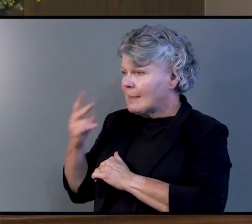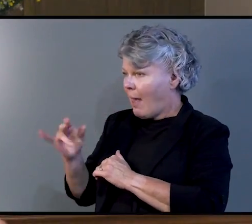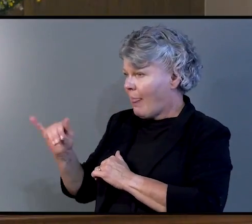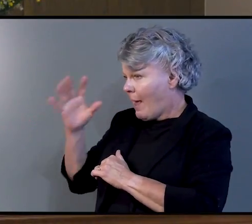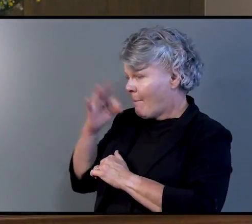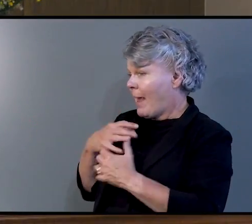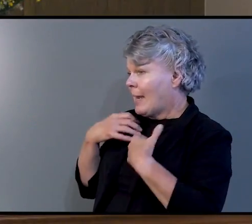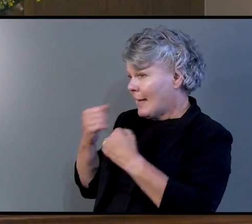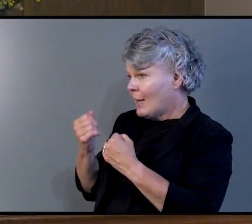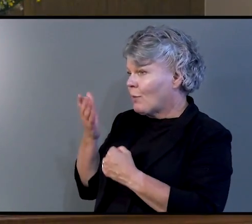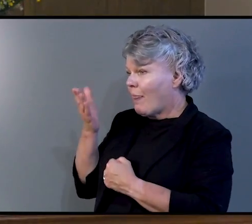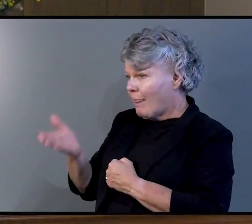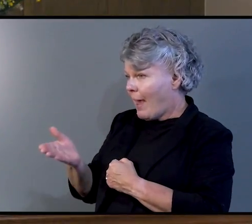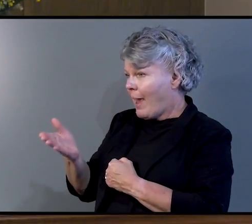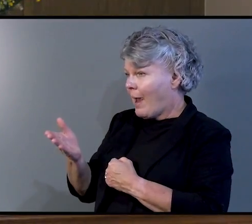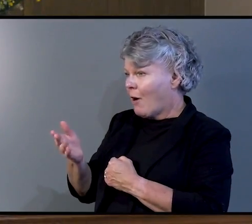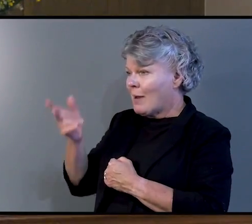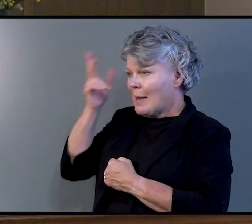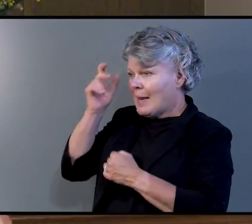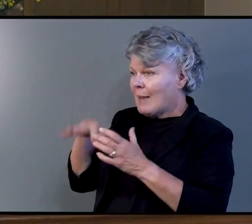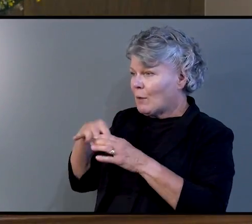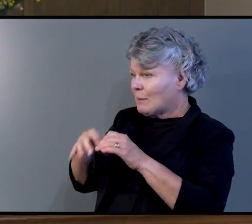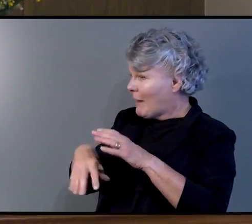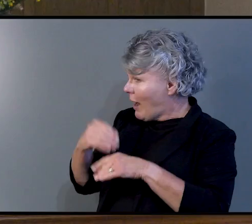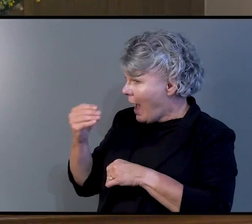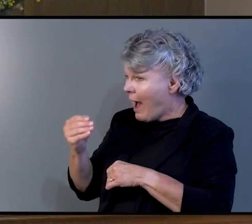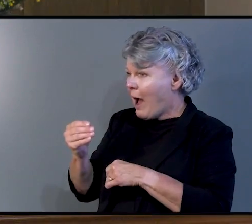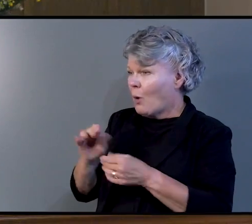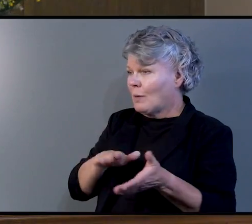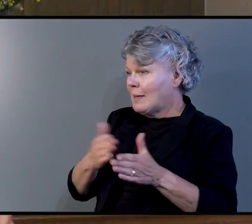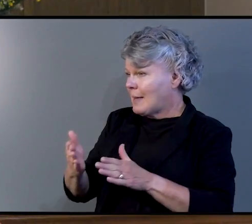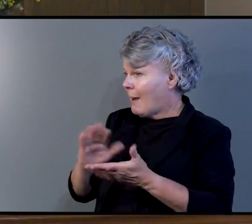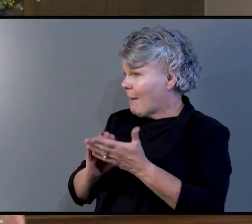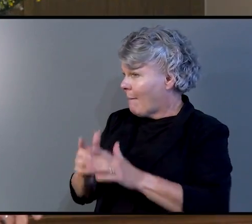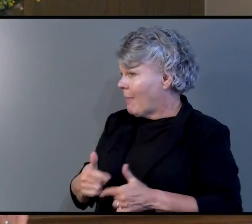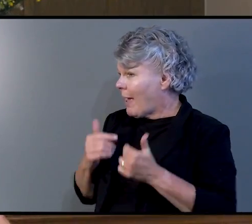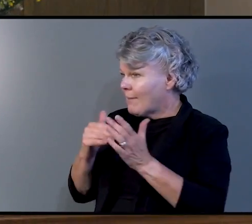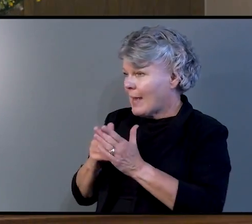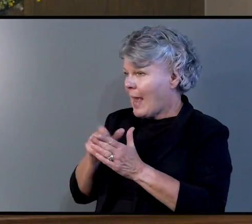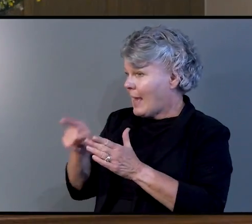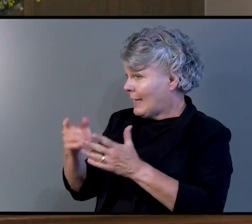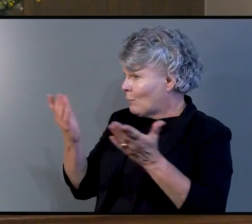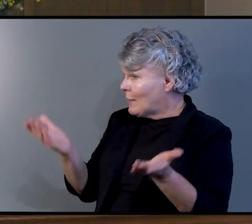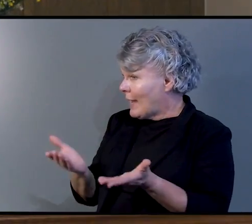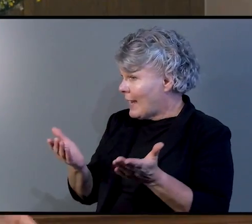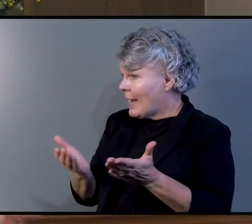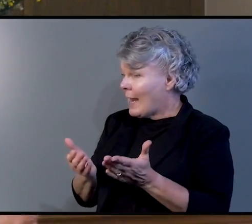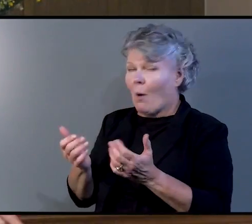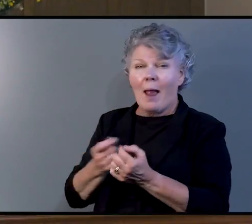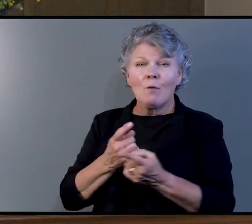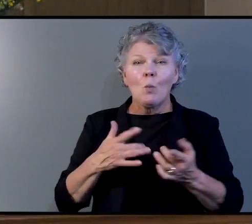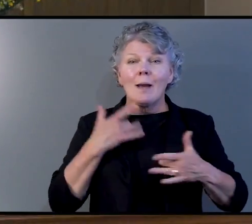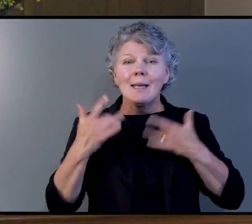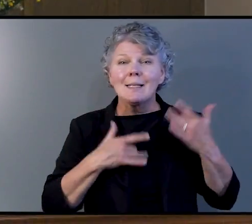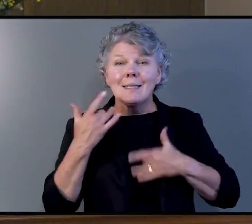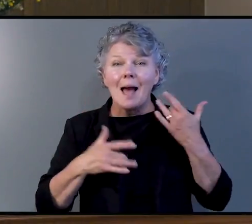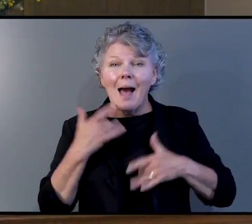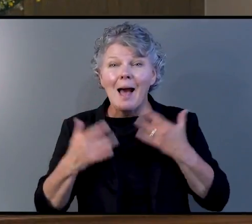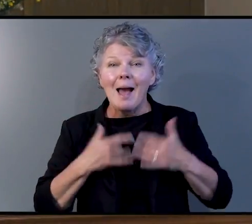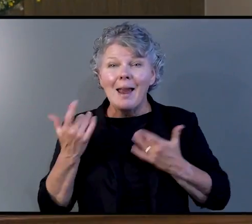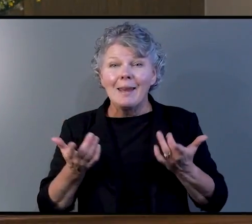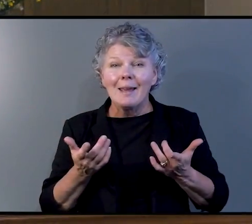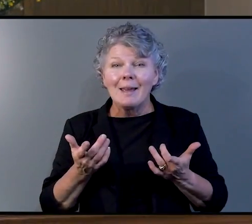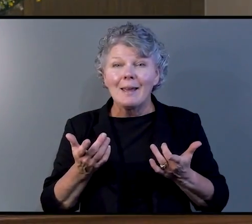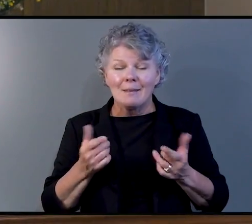man was there. The guy that can cast out demons and raise the dead to life was in town. Everyone got excited and continued